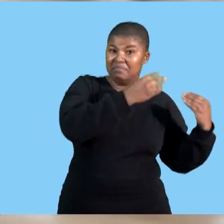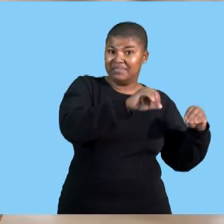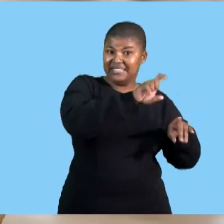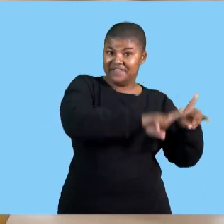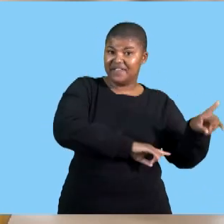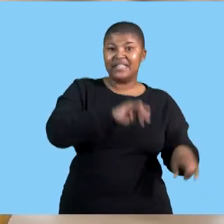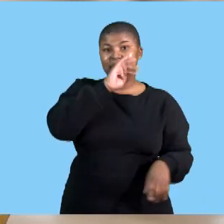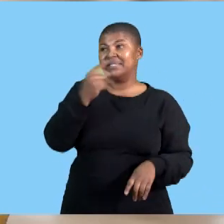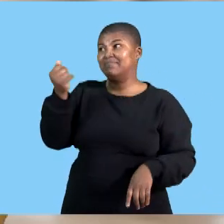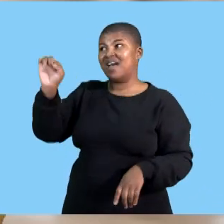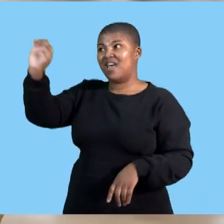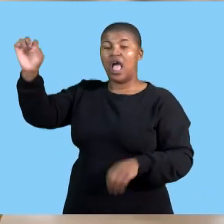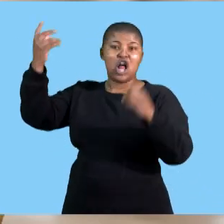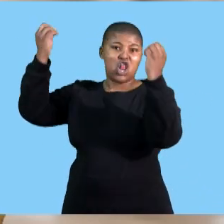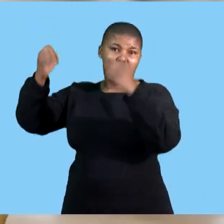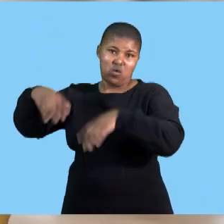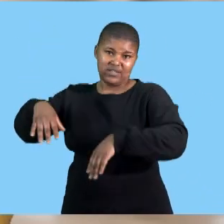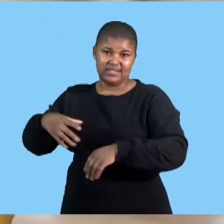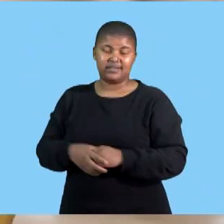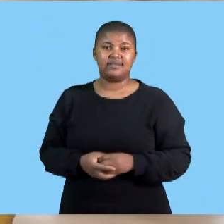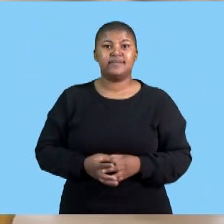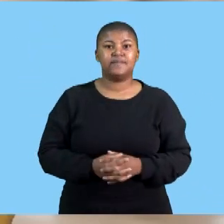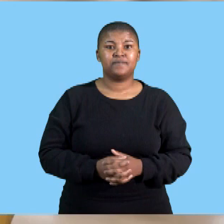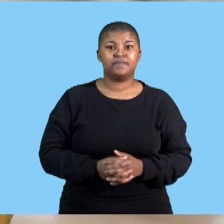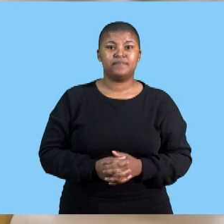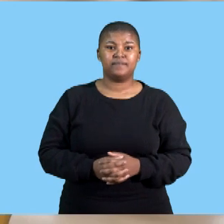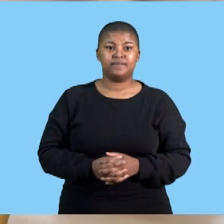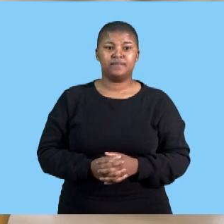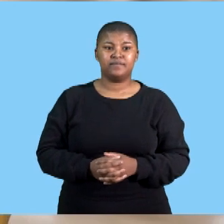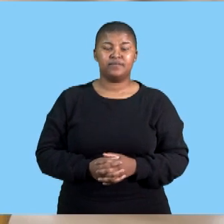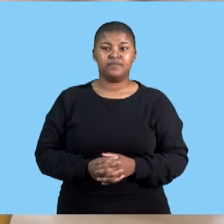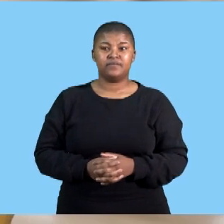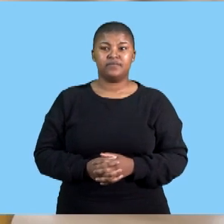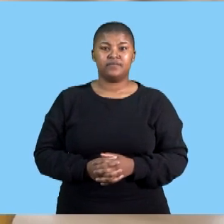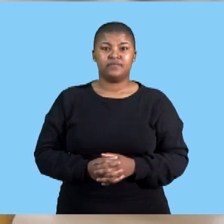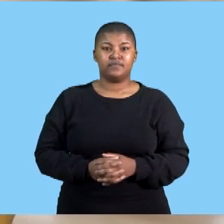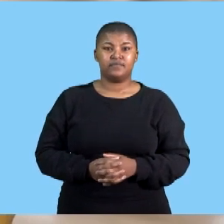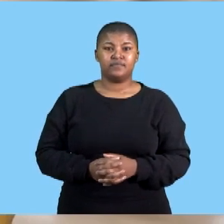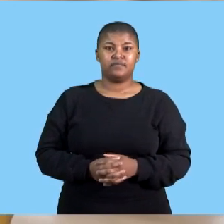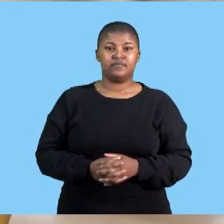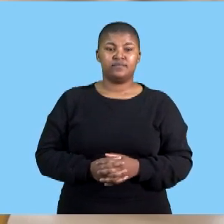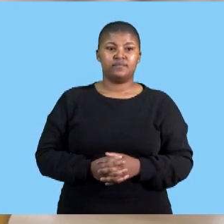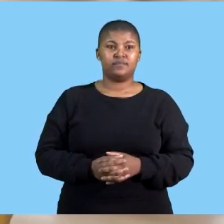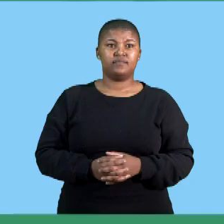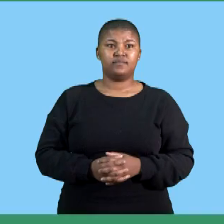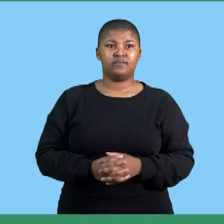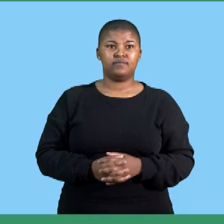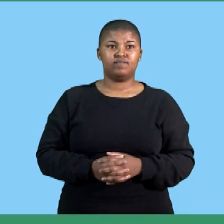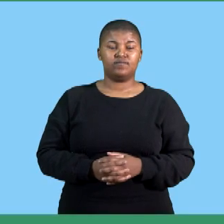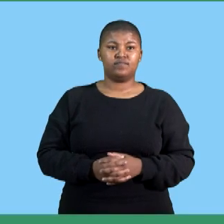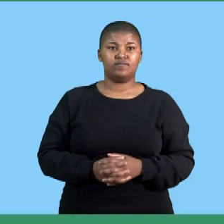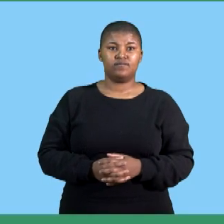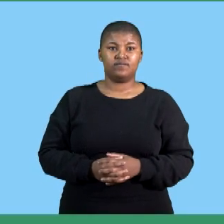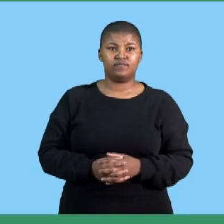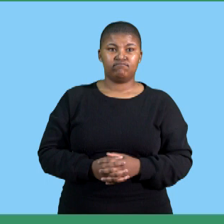that the investor has lost their money. Then another source is issuing of shares. New